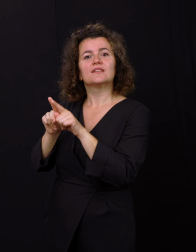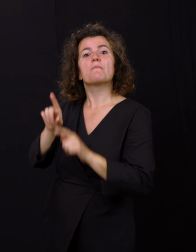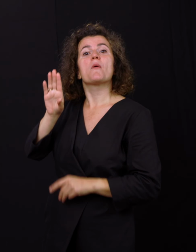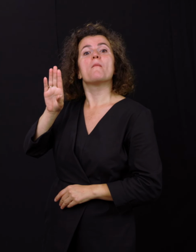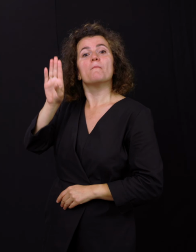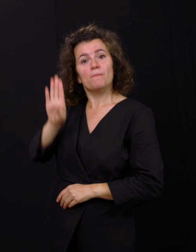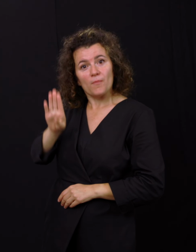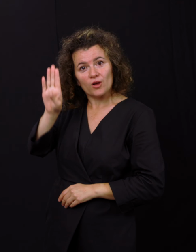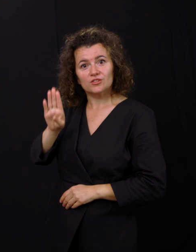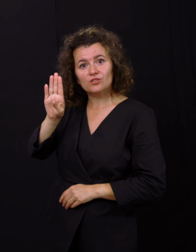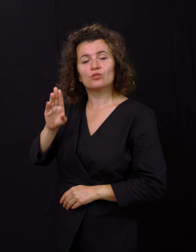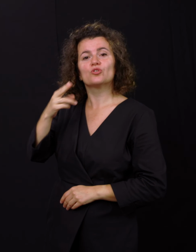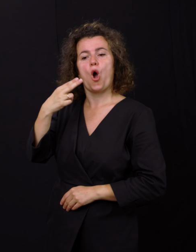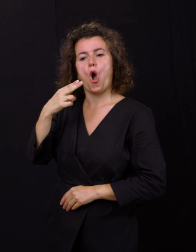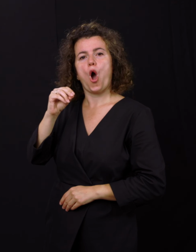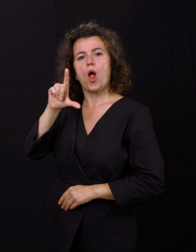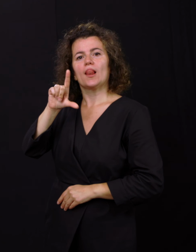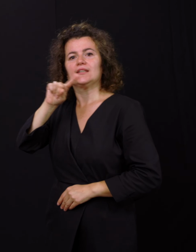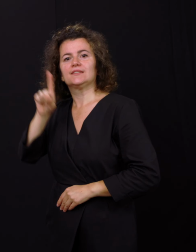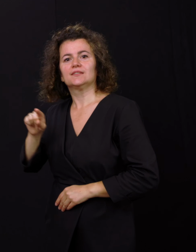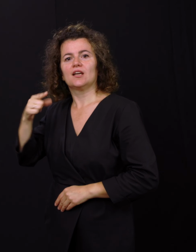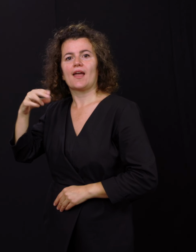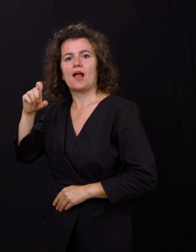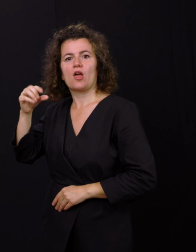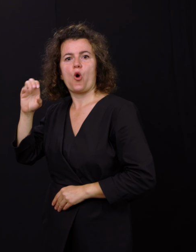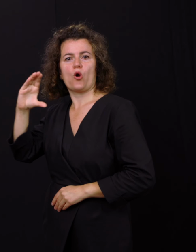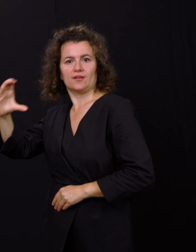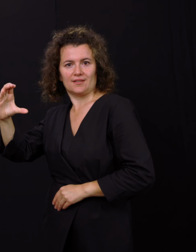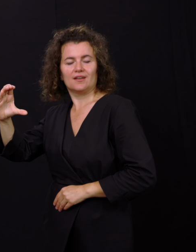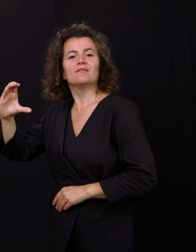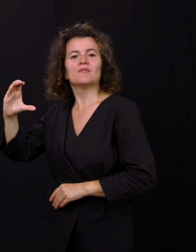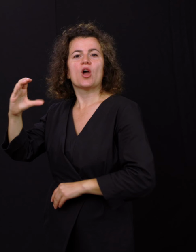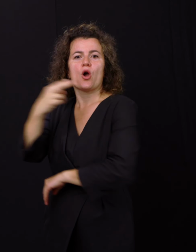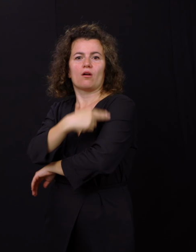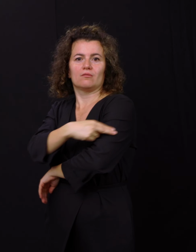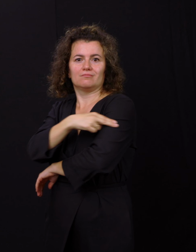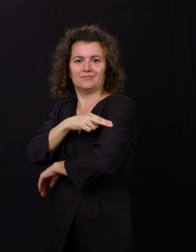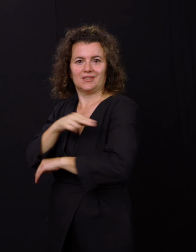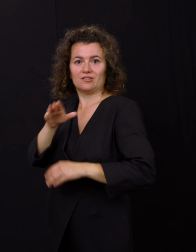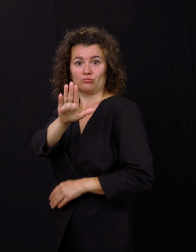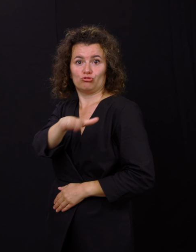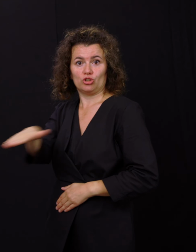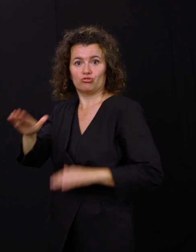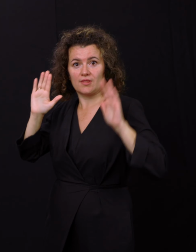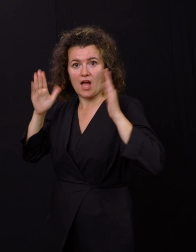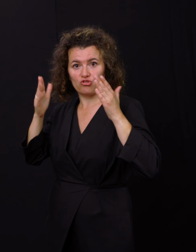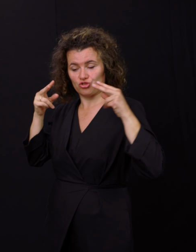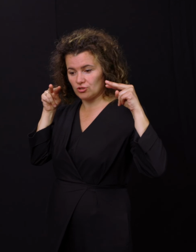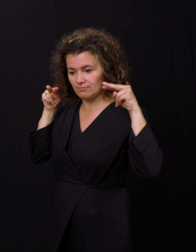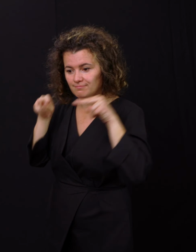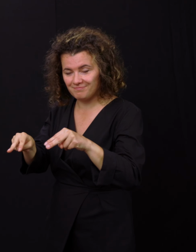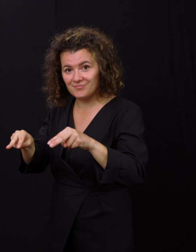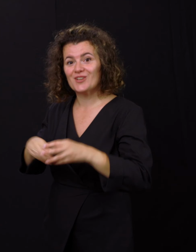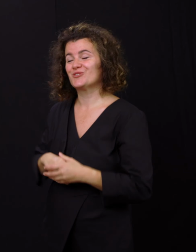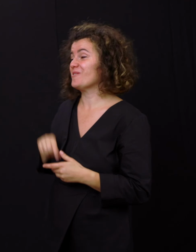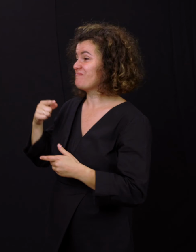Hospital. Today we'll be talking about designing personalized gene therapies for people with Ushersyndroom. For that, I'd like to welcome you to